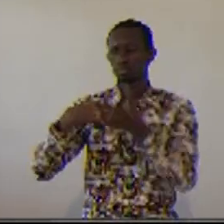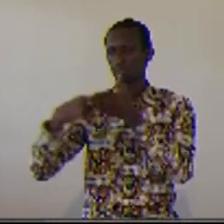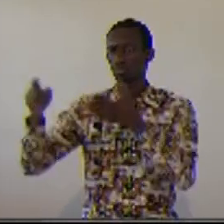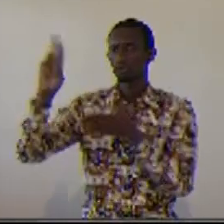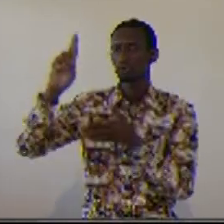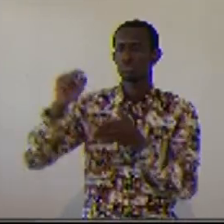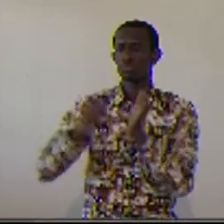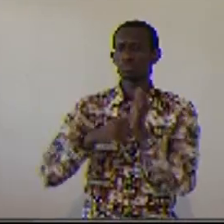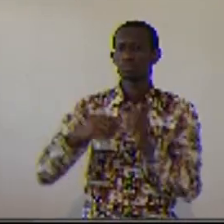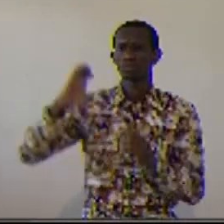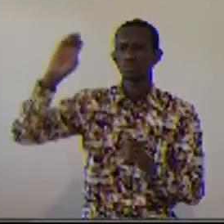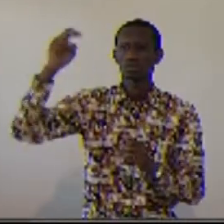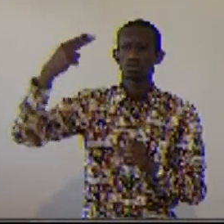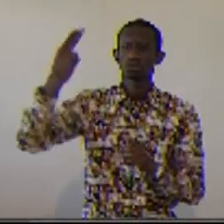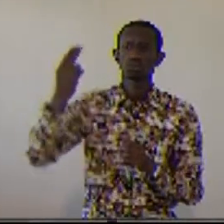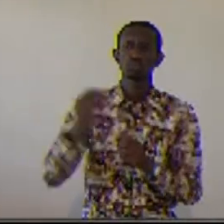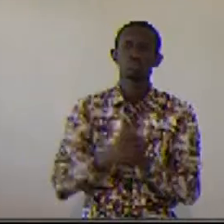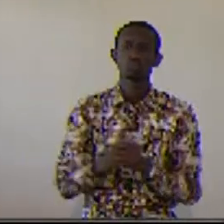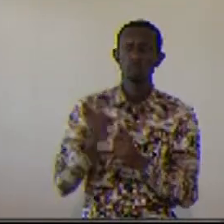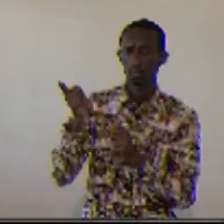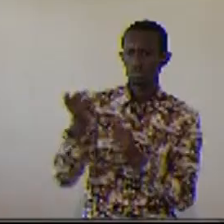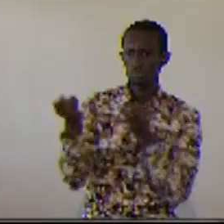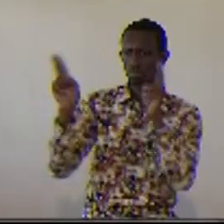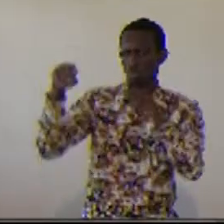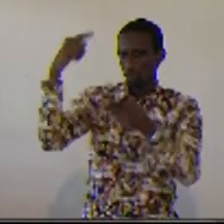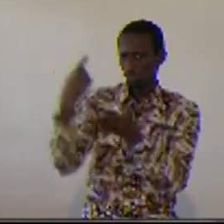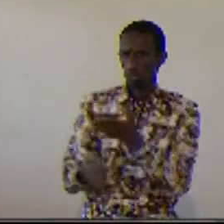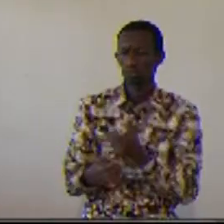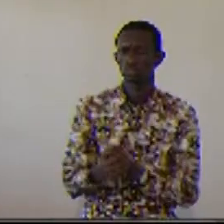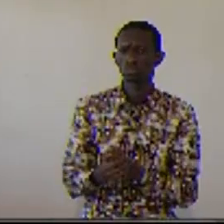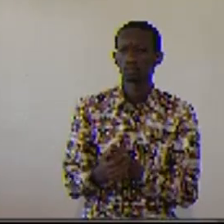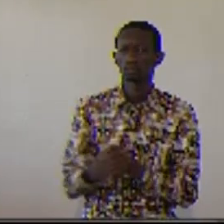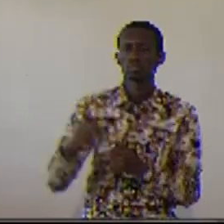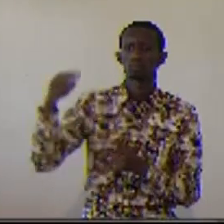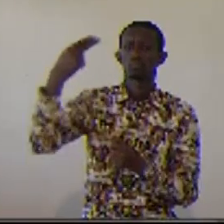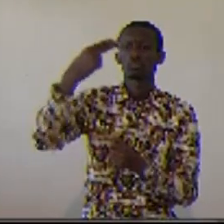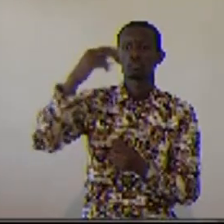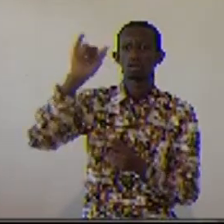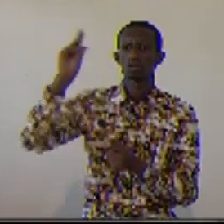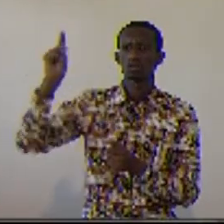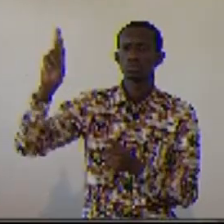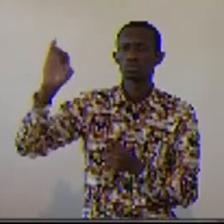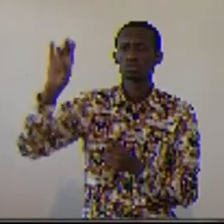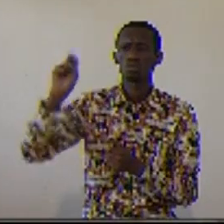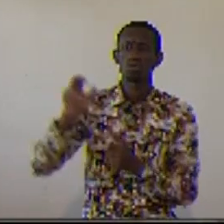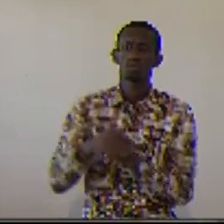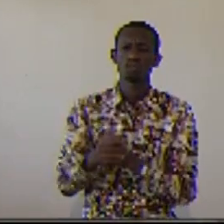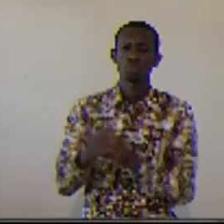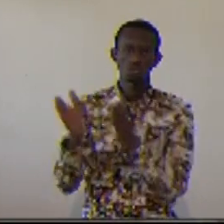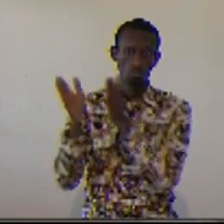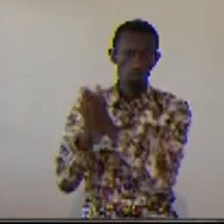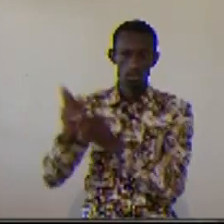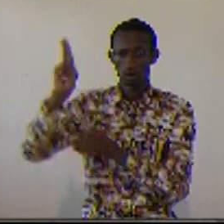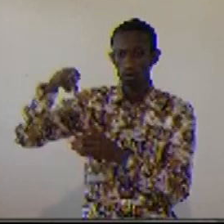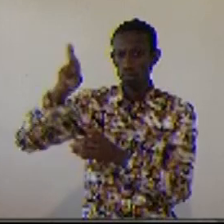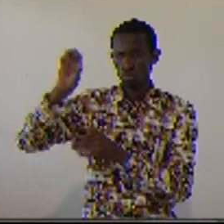What happened here is that the bromide has substituted. It